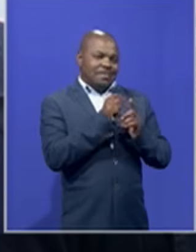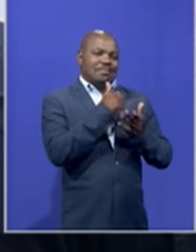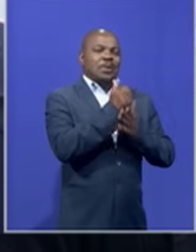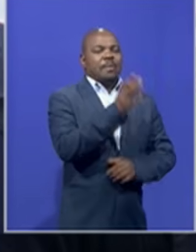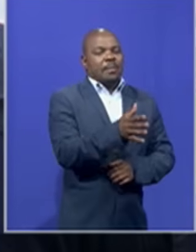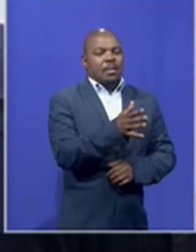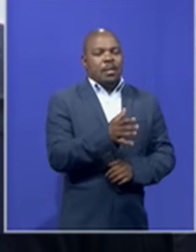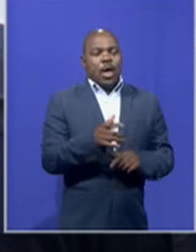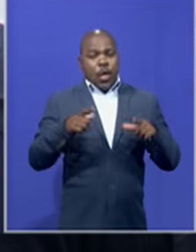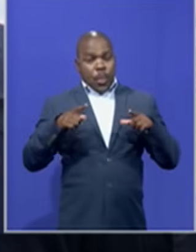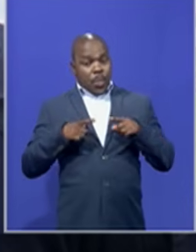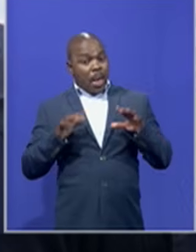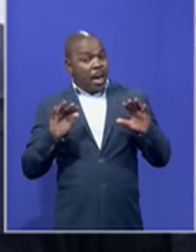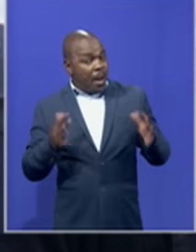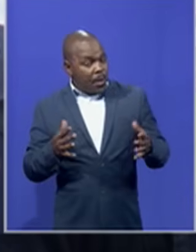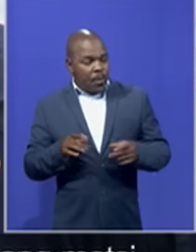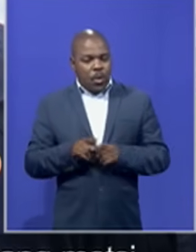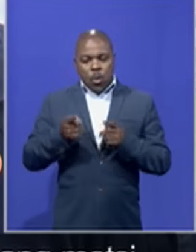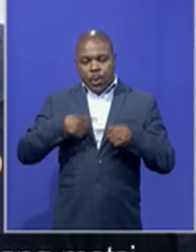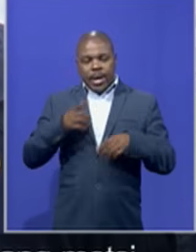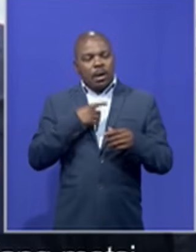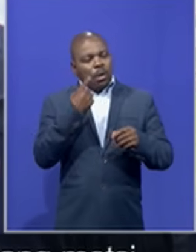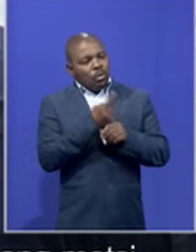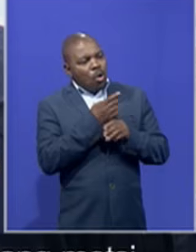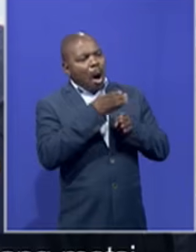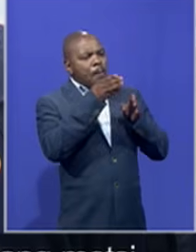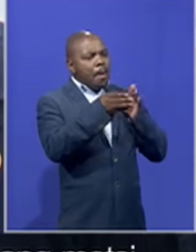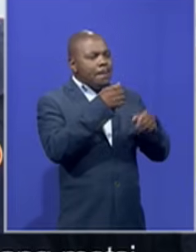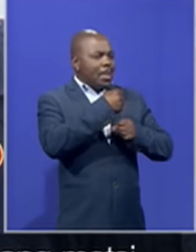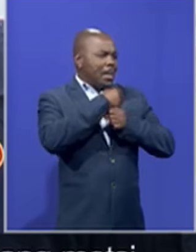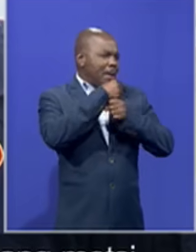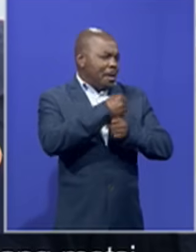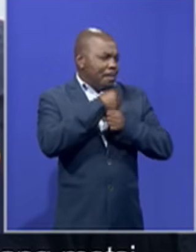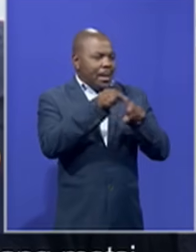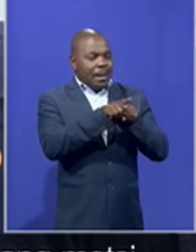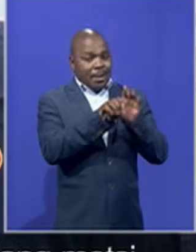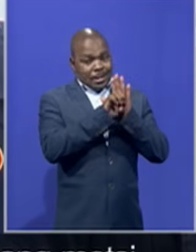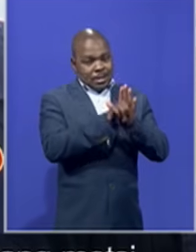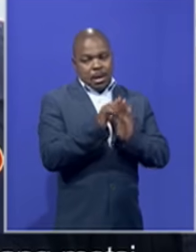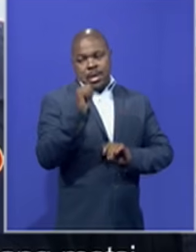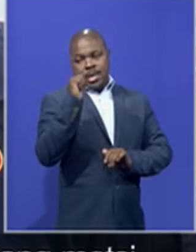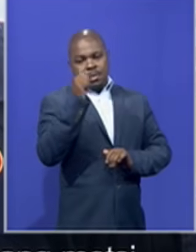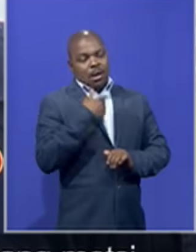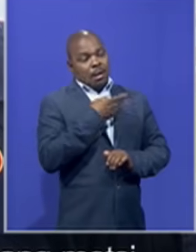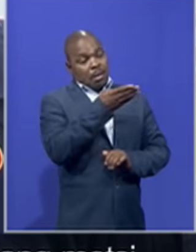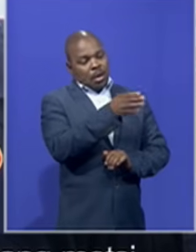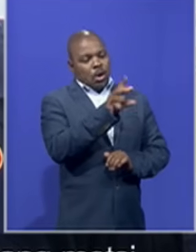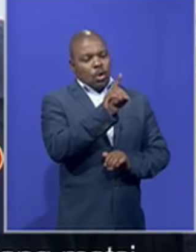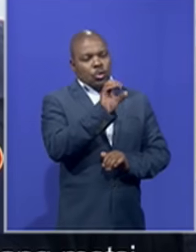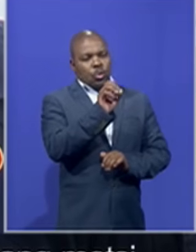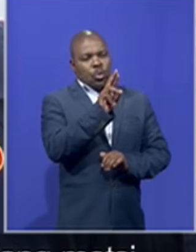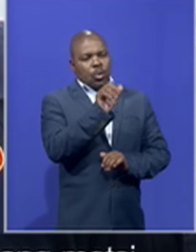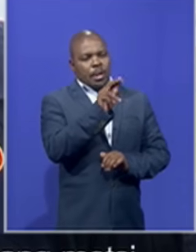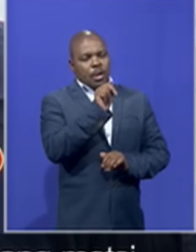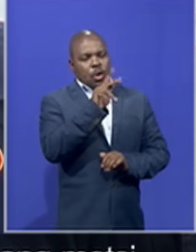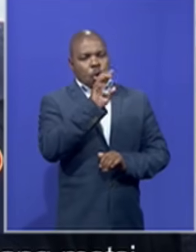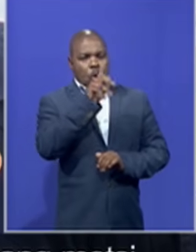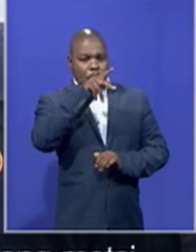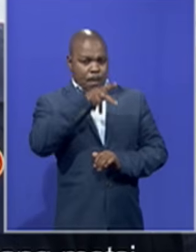in proactively, we are busy out there conducting campaigns. For example, yesterday we were in Doornkop to